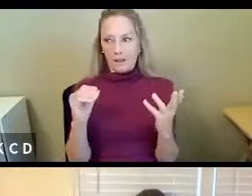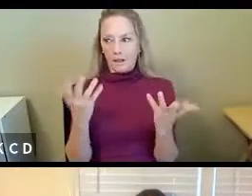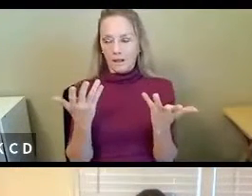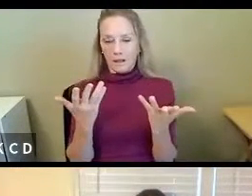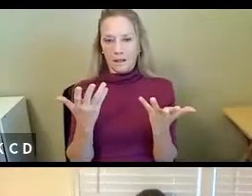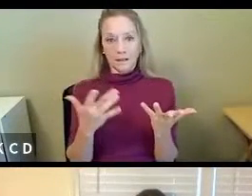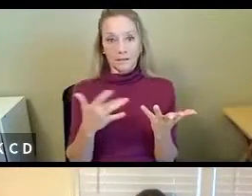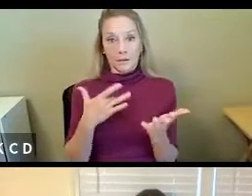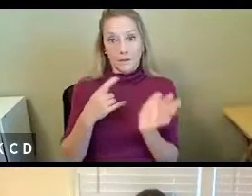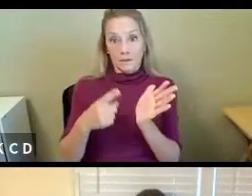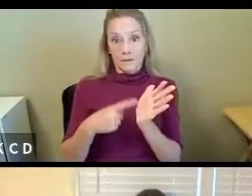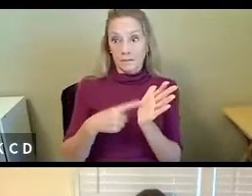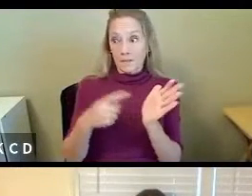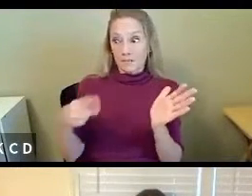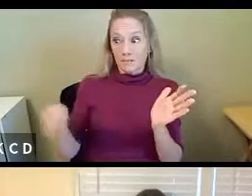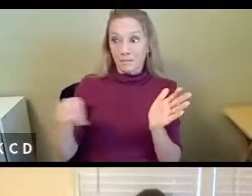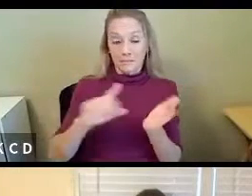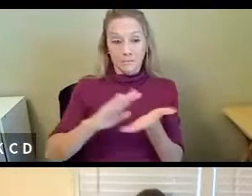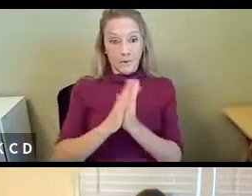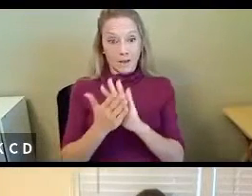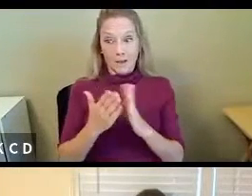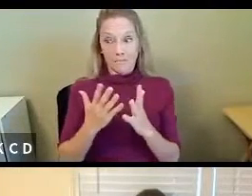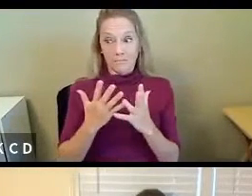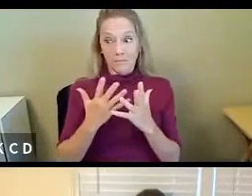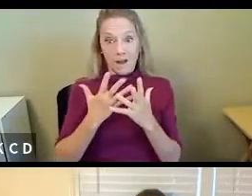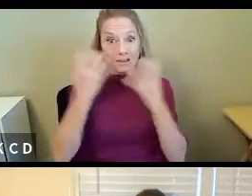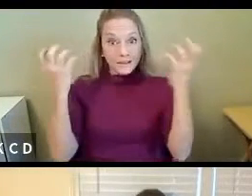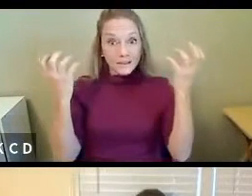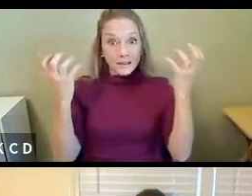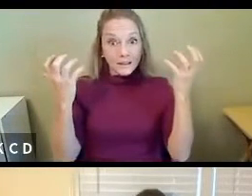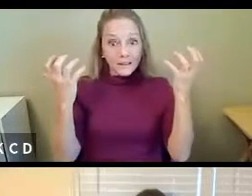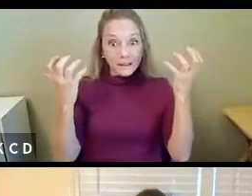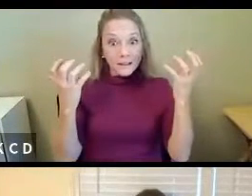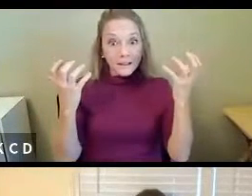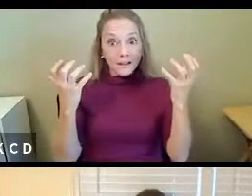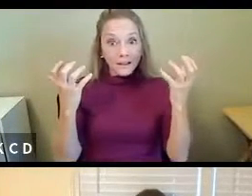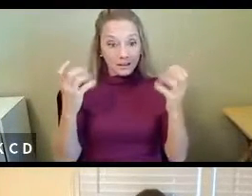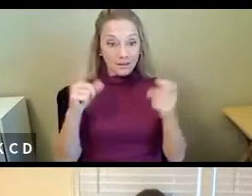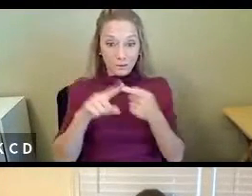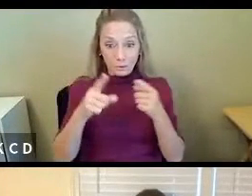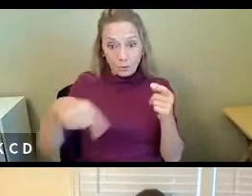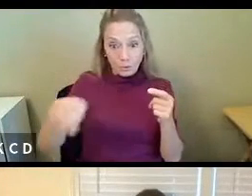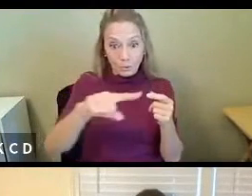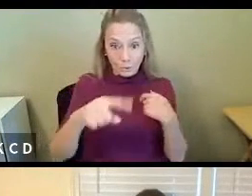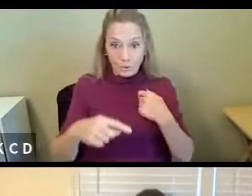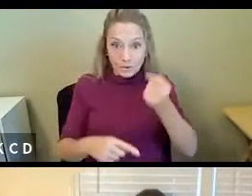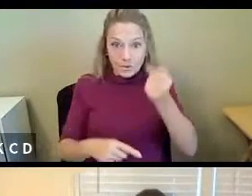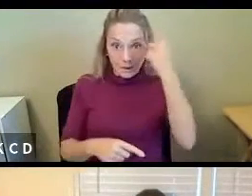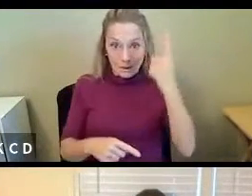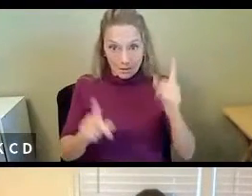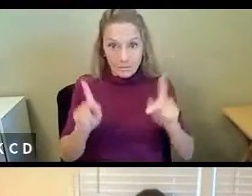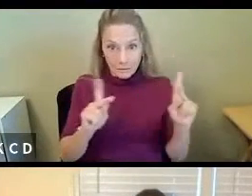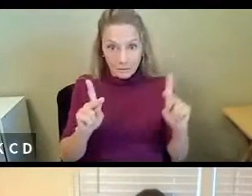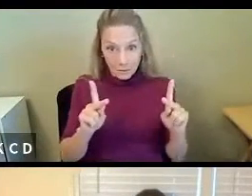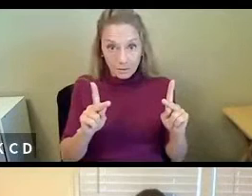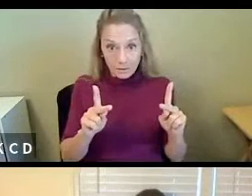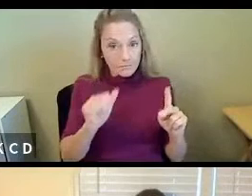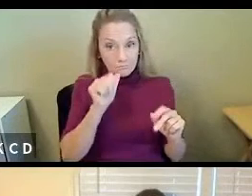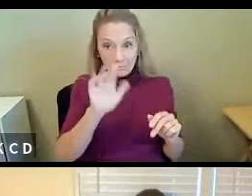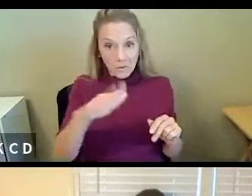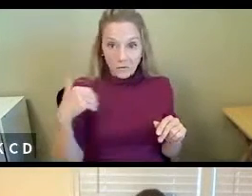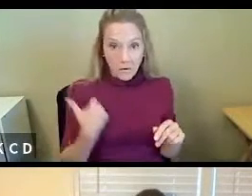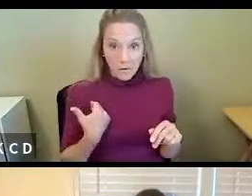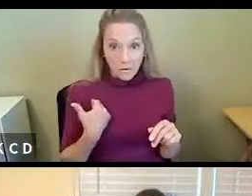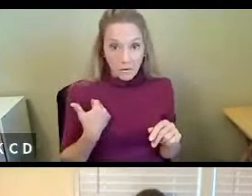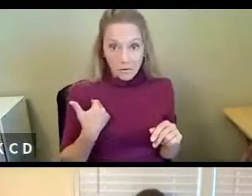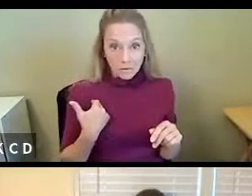some cases become outright hostility directed at each of you. That is not your